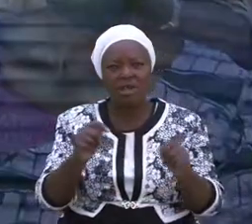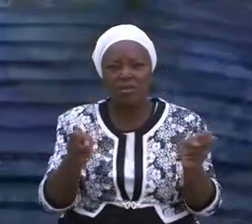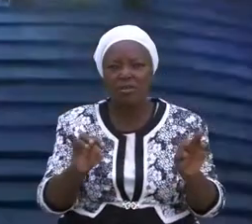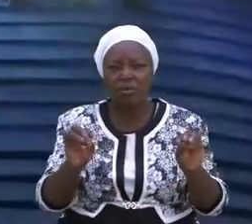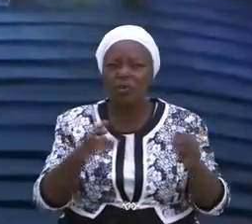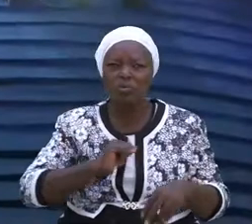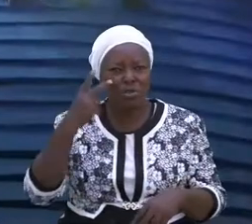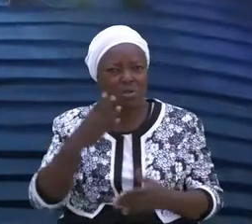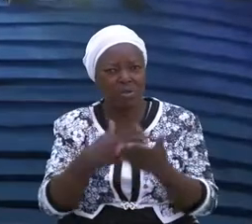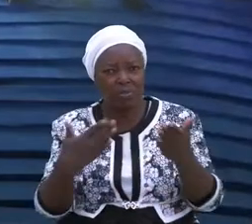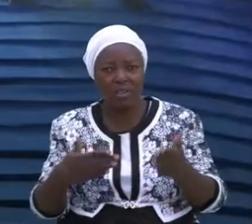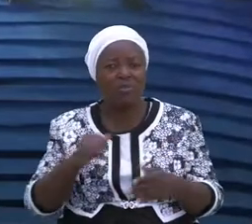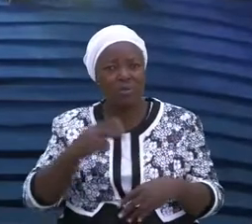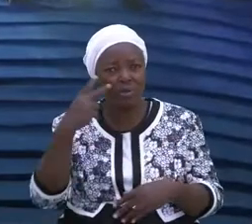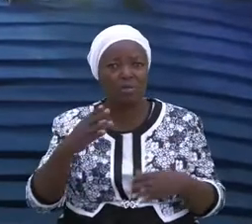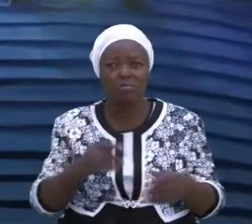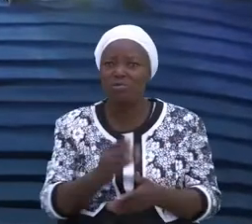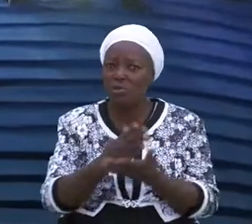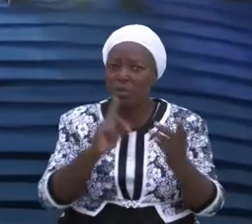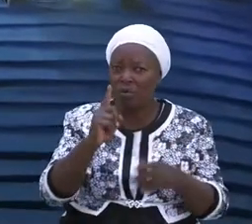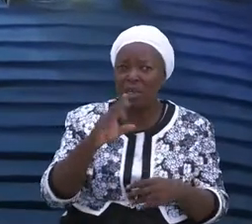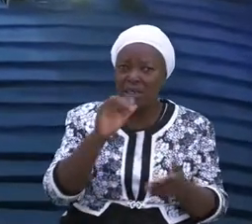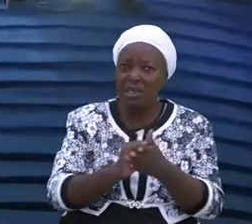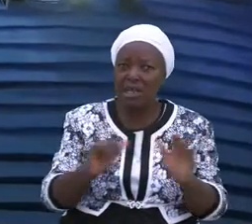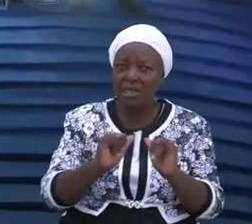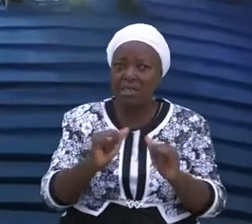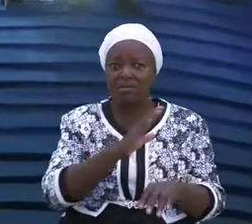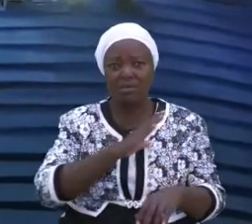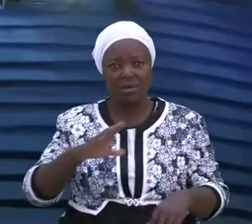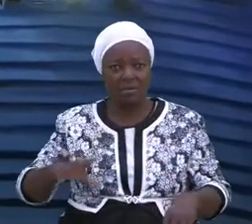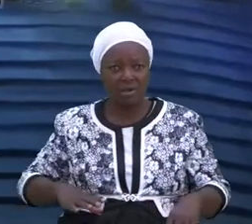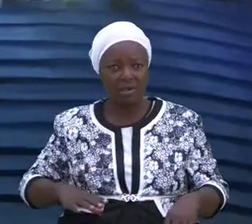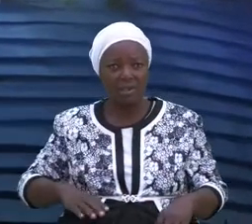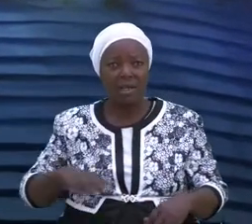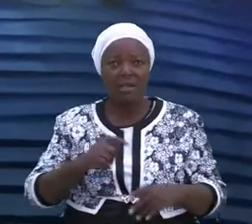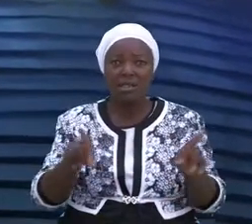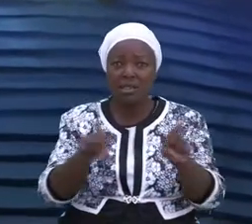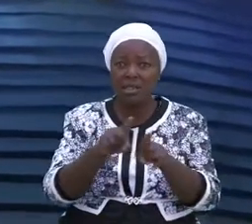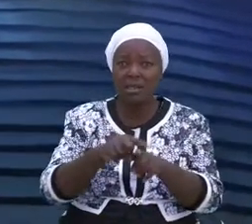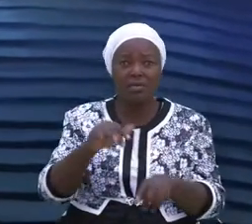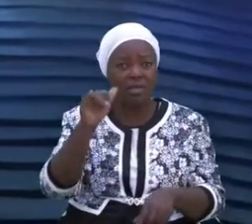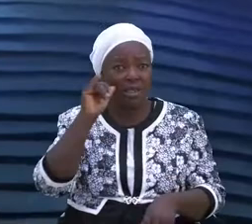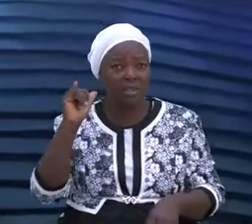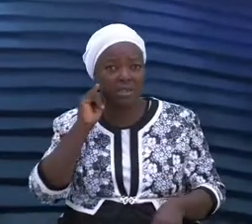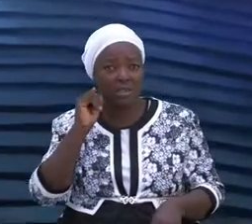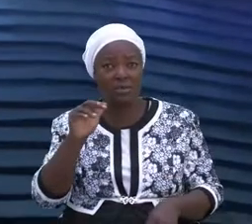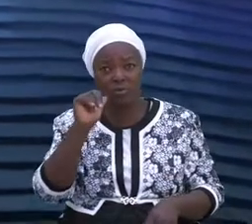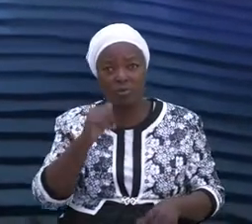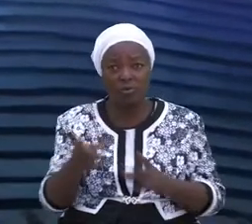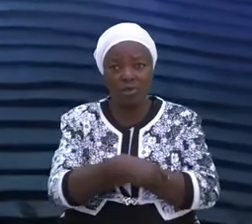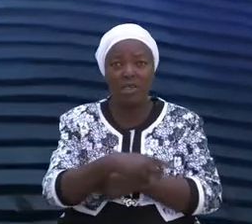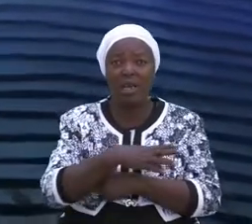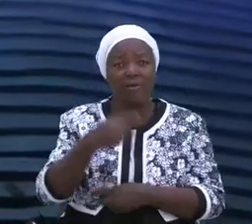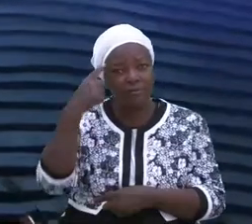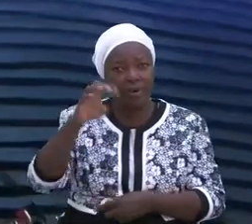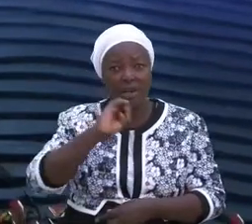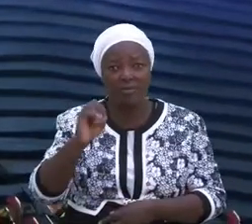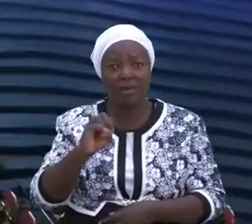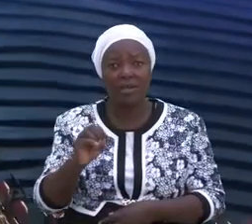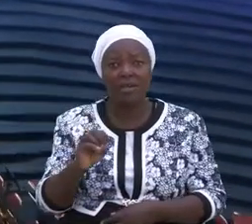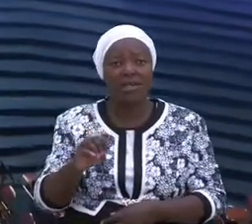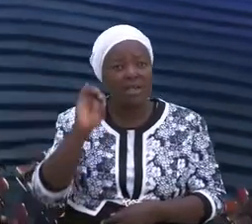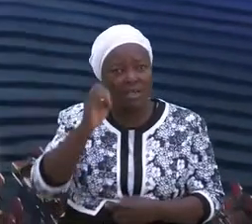We saw somebody, that same Christ, the same yesterday, today, and forever. He rose from the